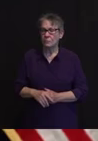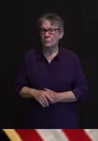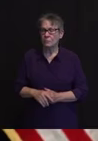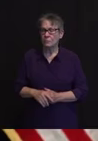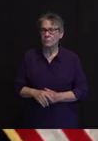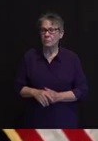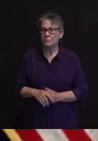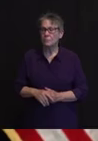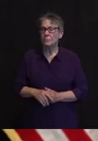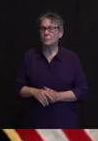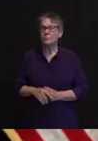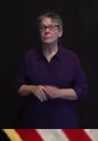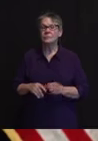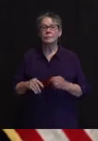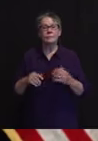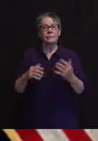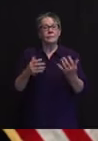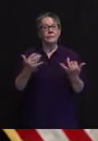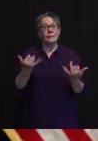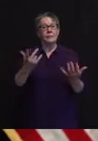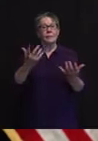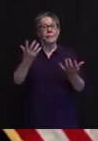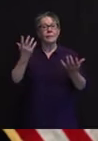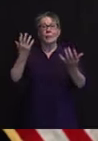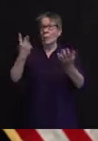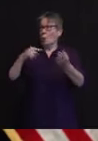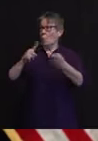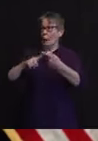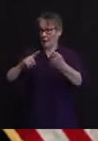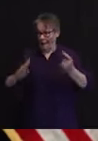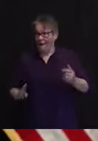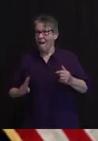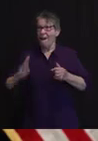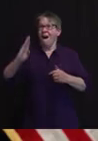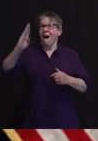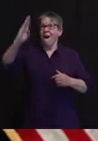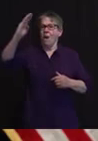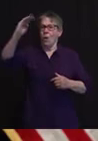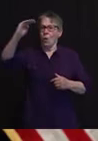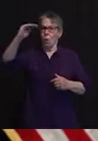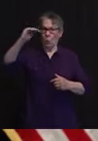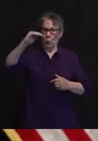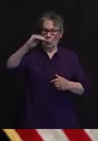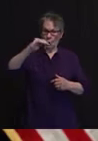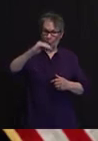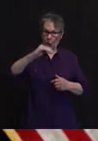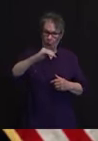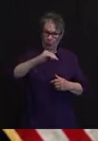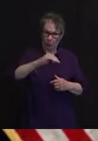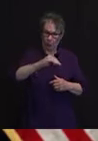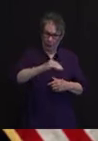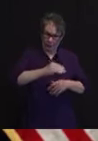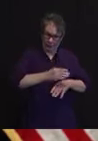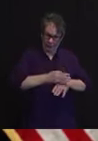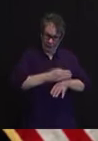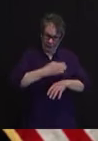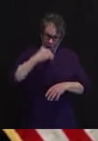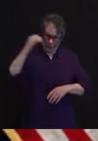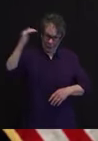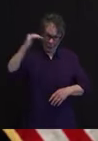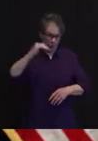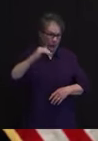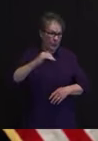whatever, healthcare workers, whatever it might be. Other places and states are here for us right now. We will never forget that. So with